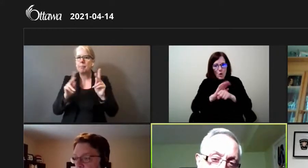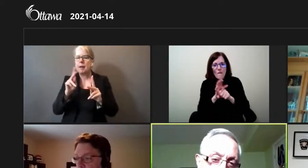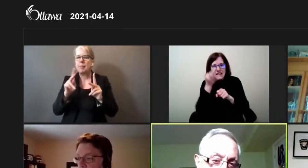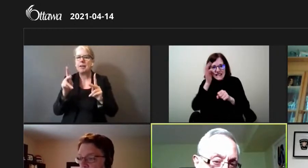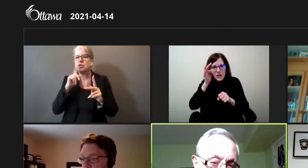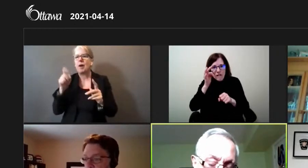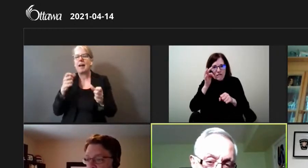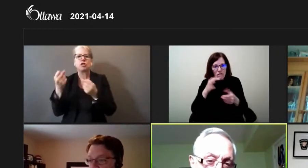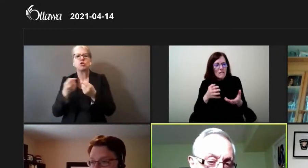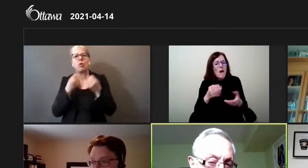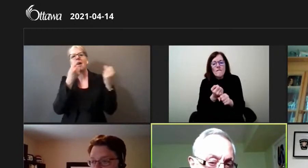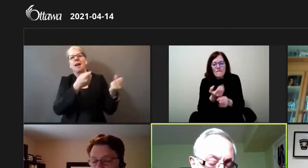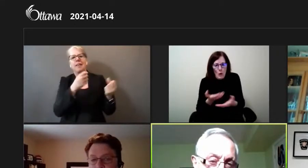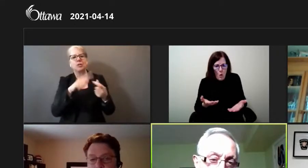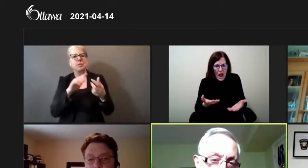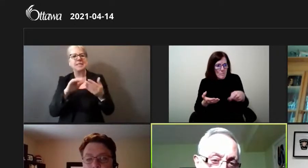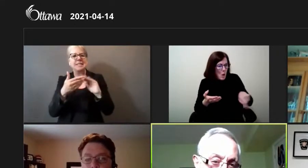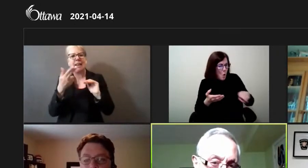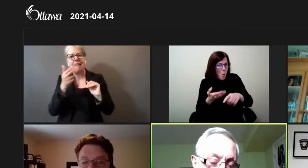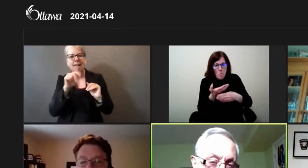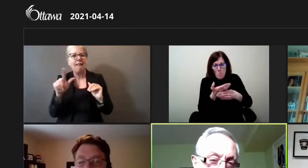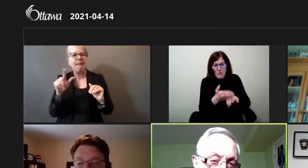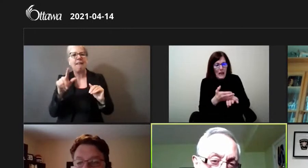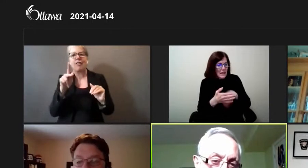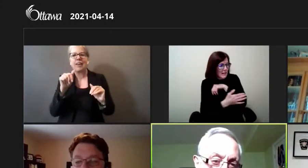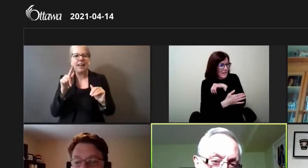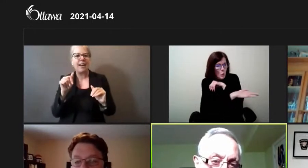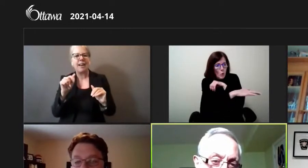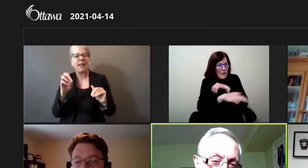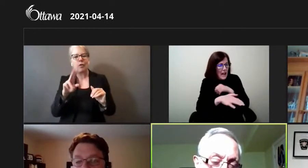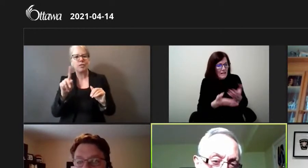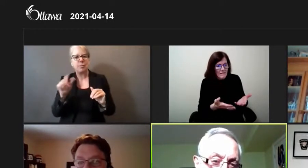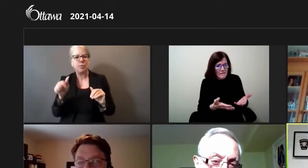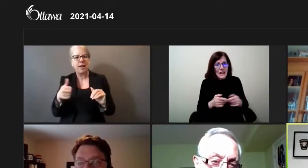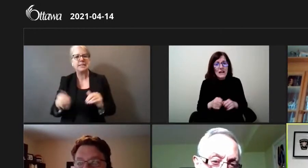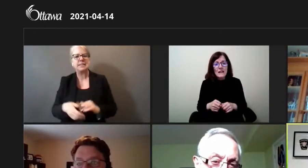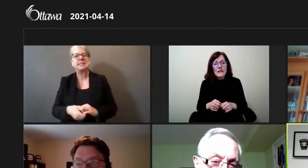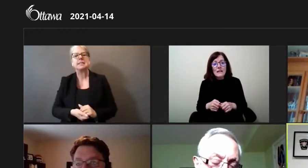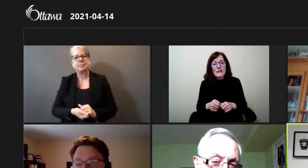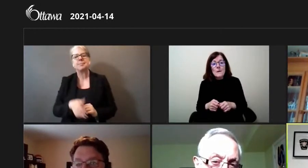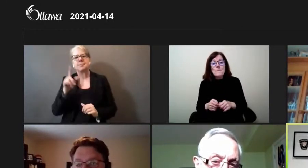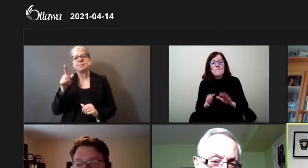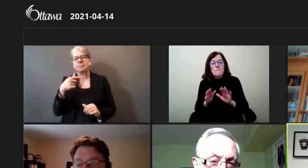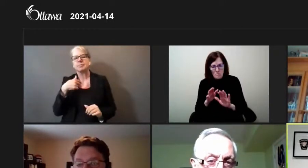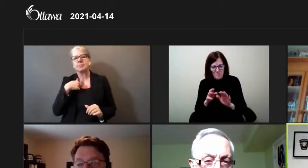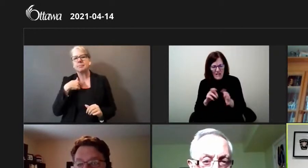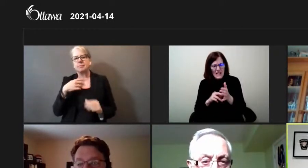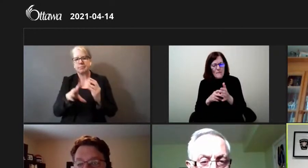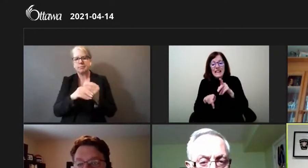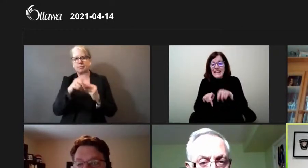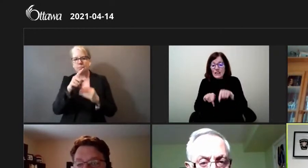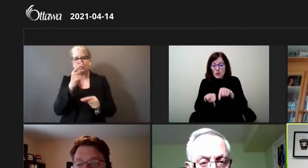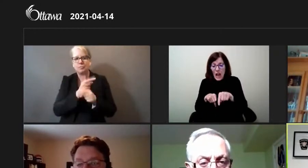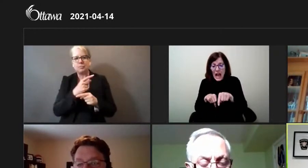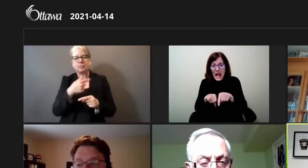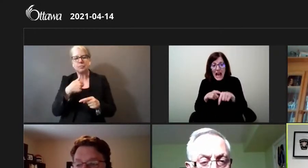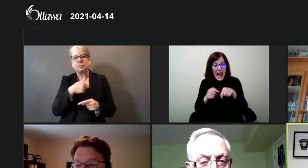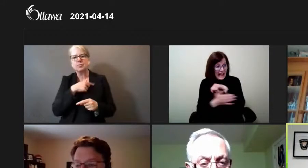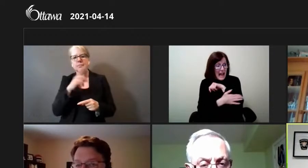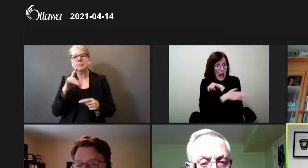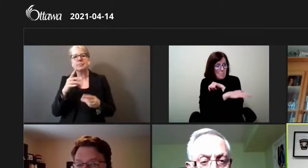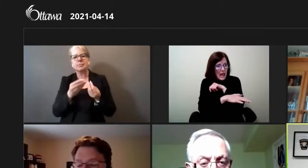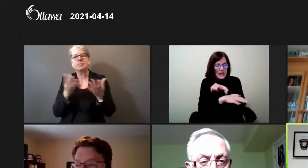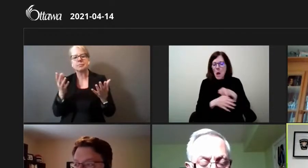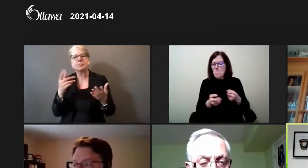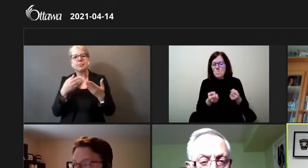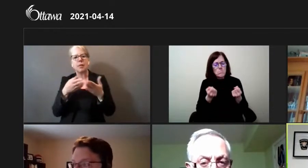the way to the City Hall or to Canada or somewhere else. So I can assure you, you're correct. We provided the